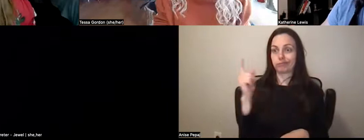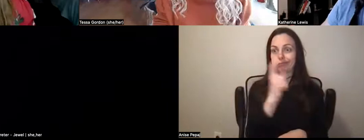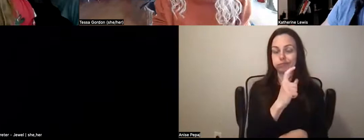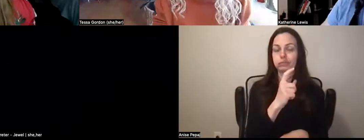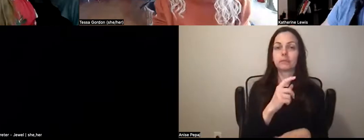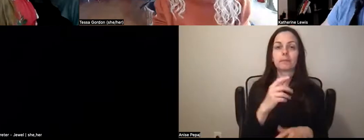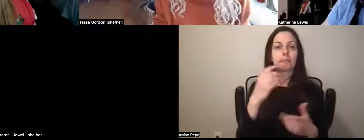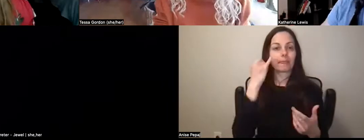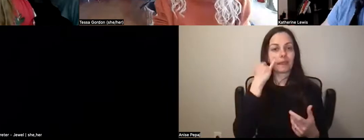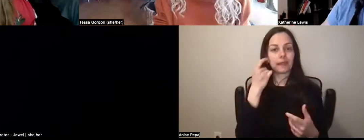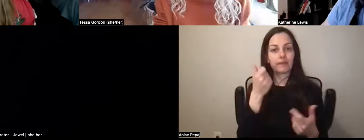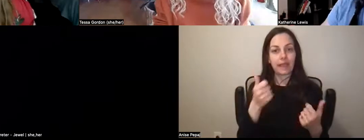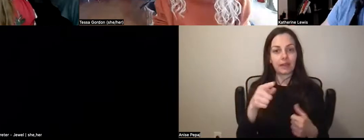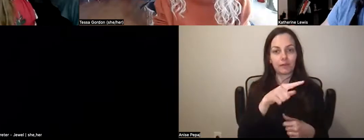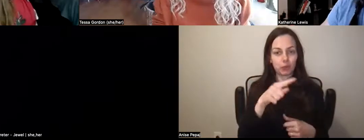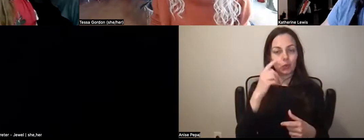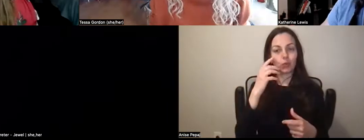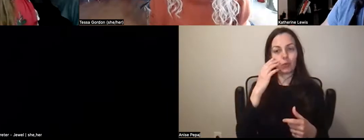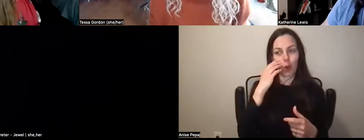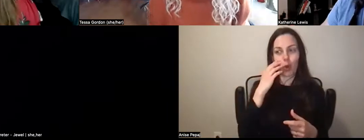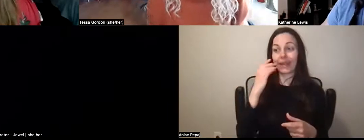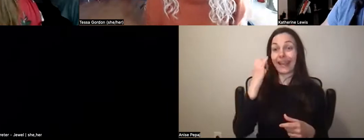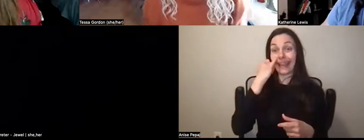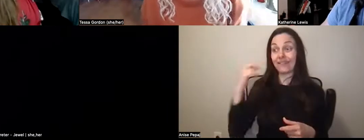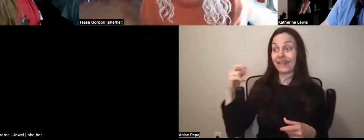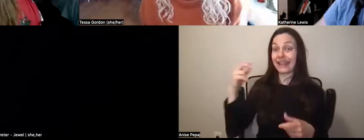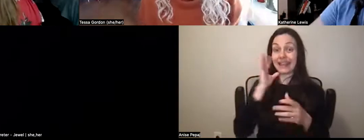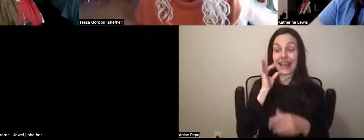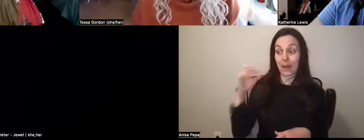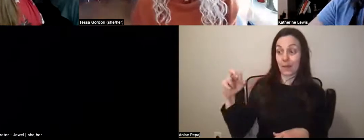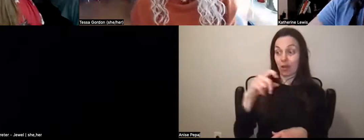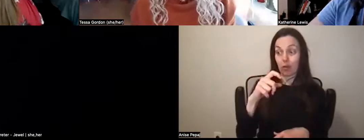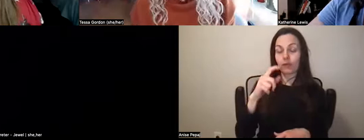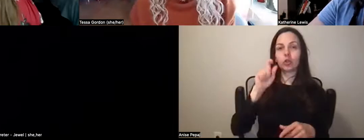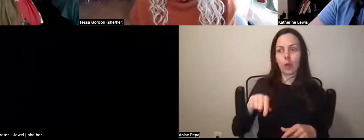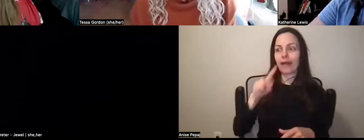you are cat owners, you know you must acknowledge them when they want to be seen.